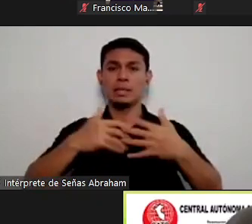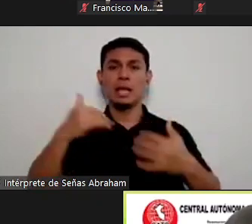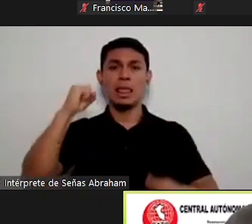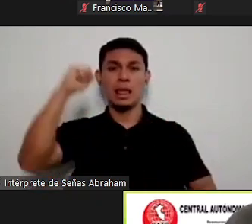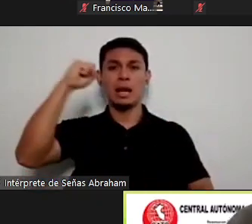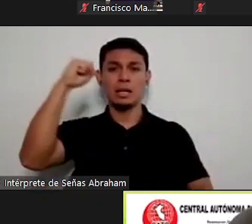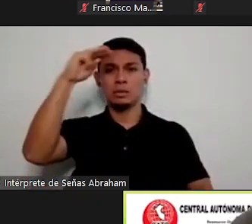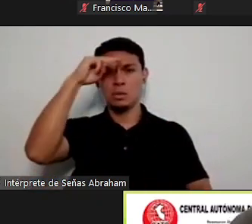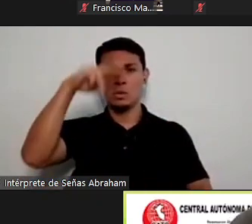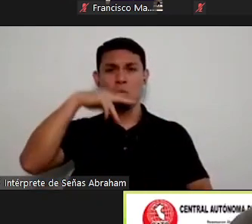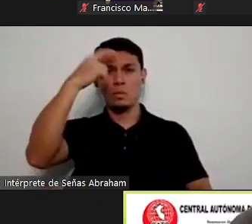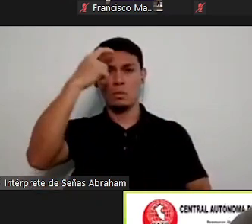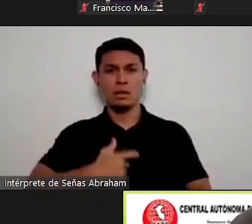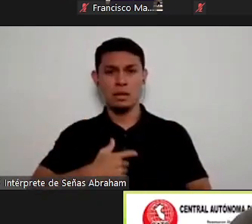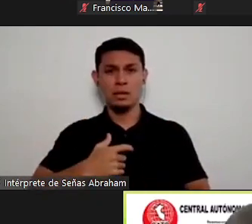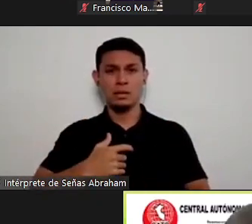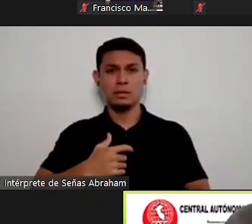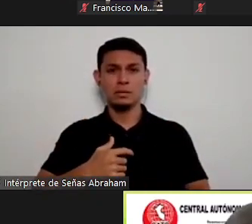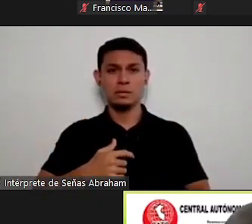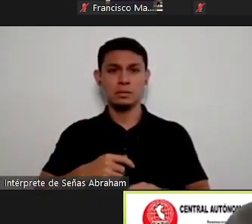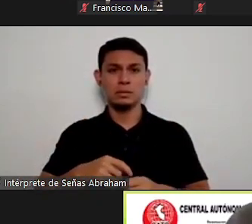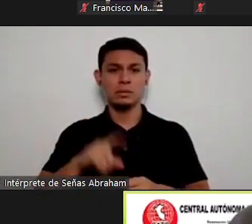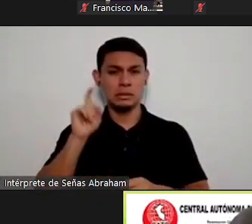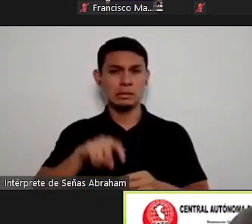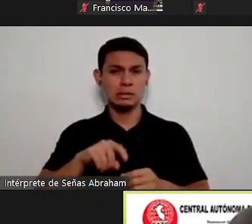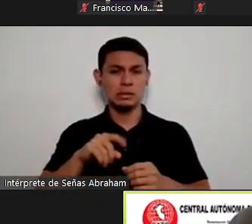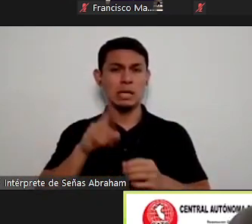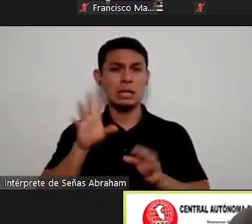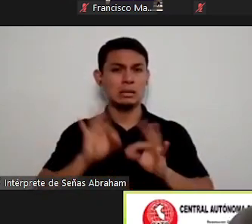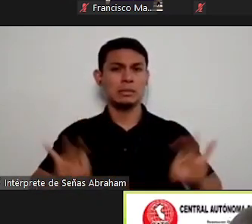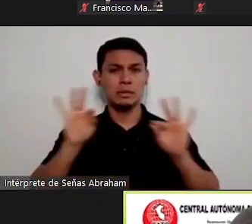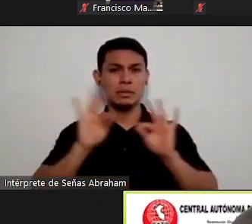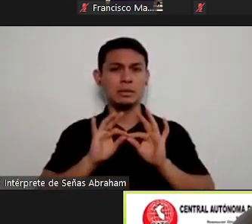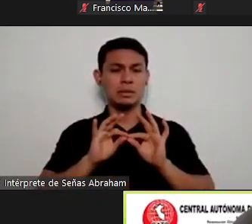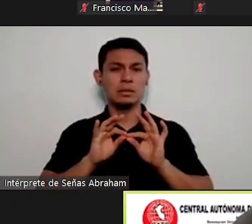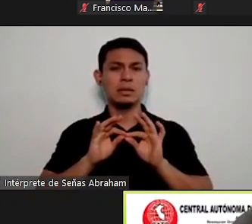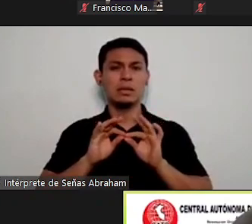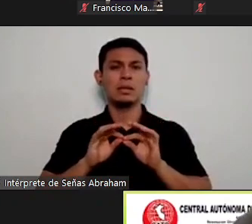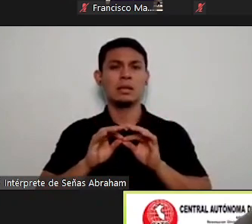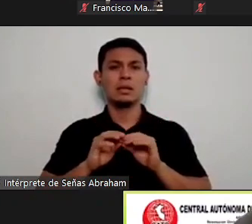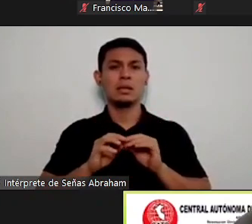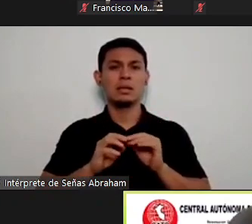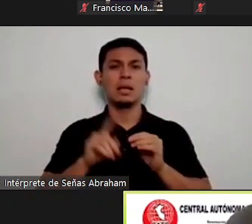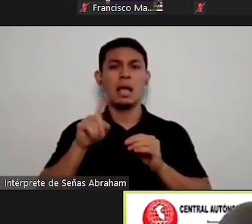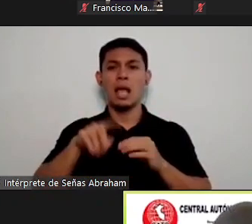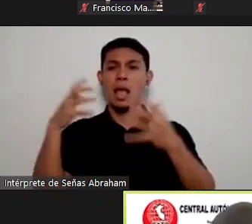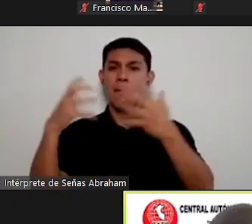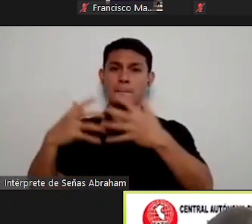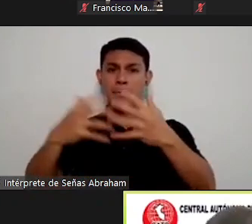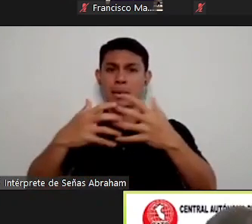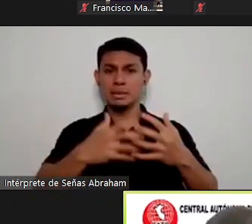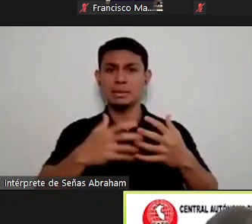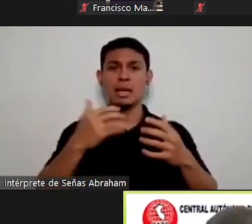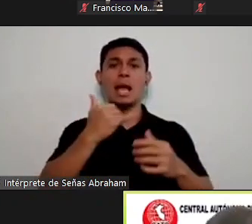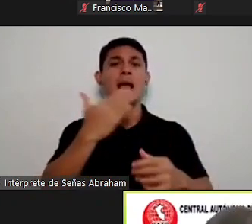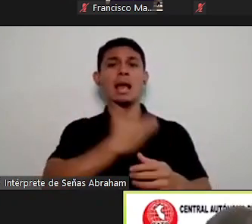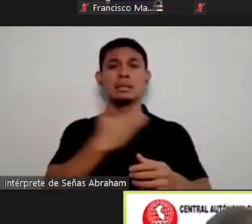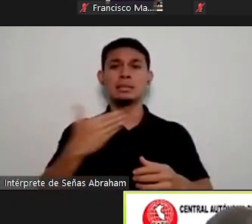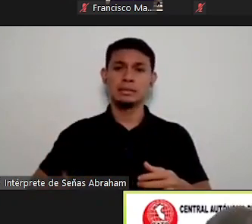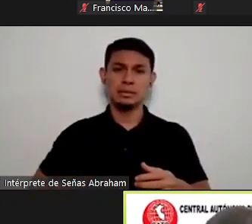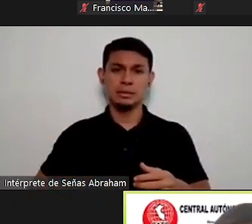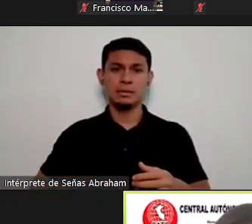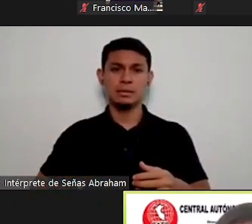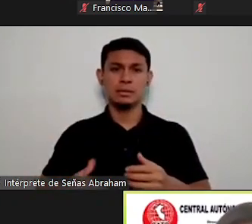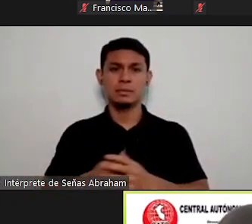the plan for a business and human rights is implemented but it's important that both the com